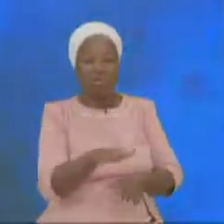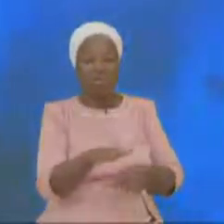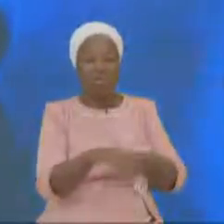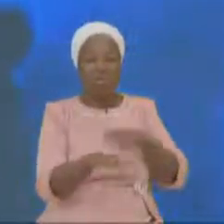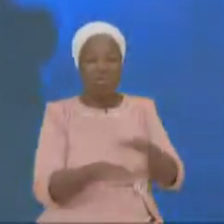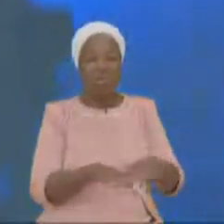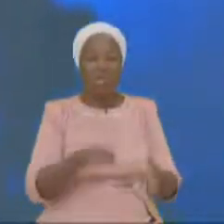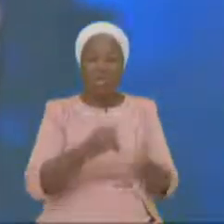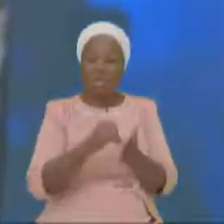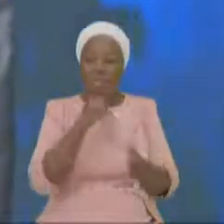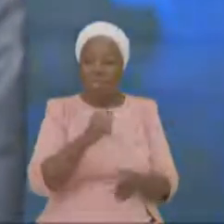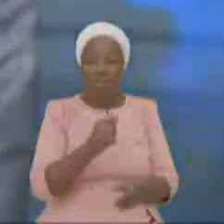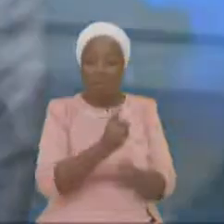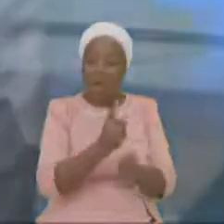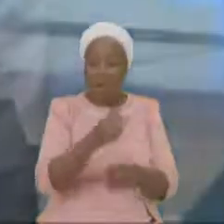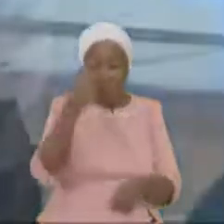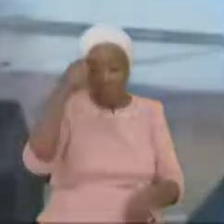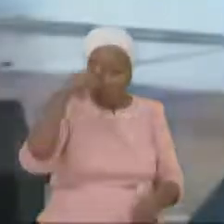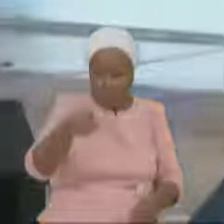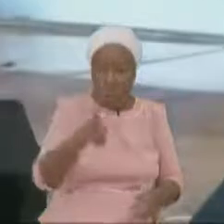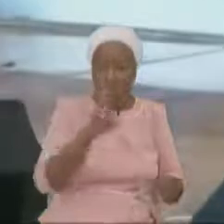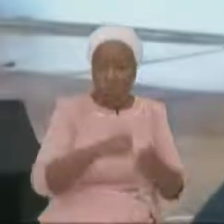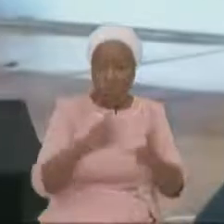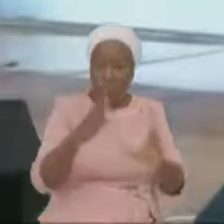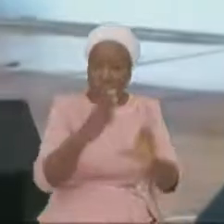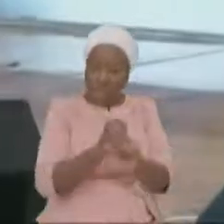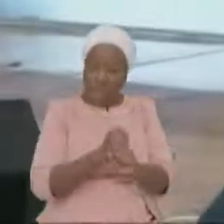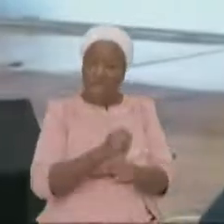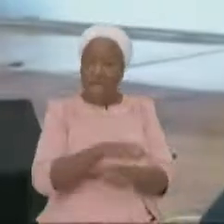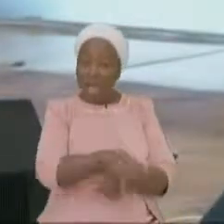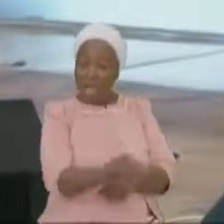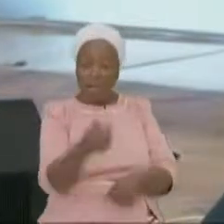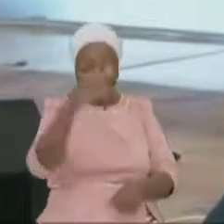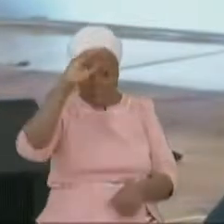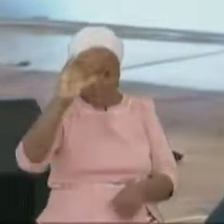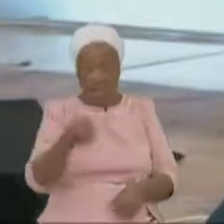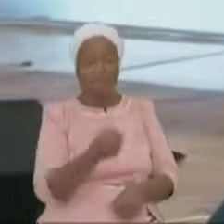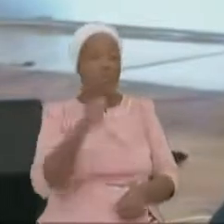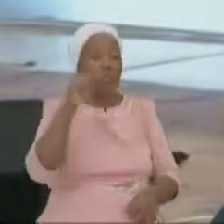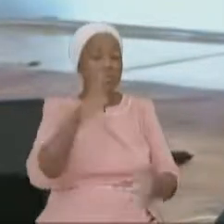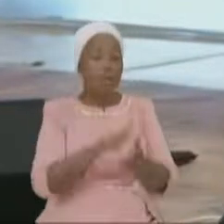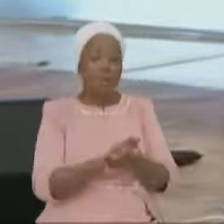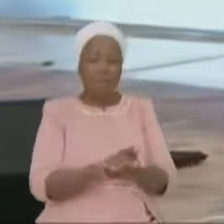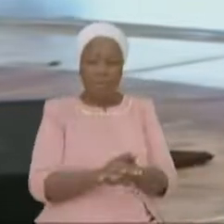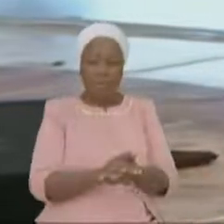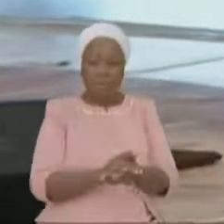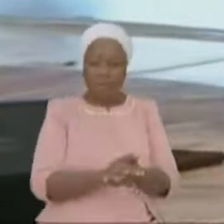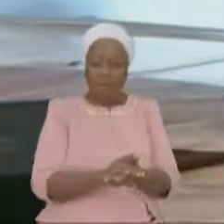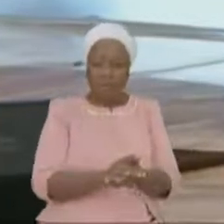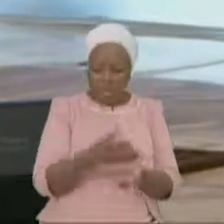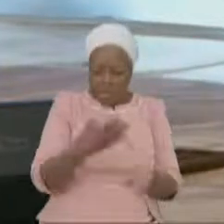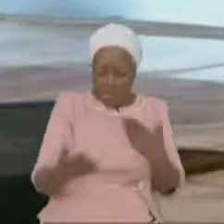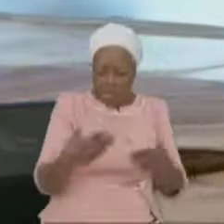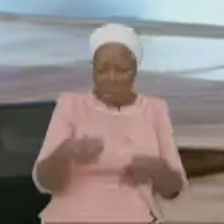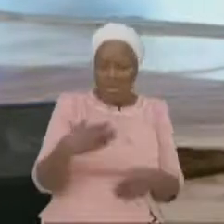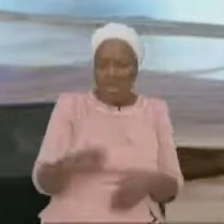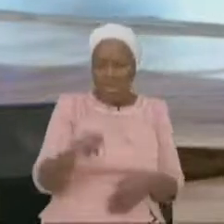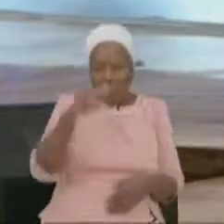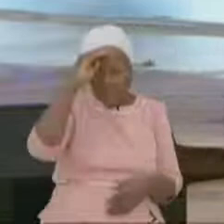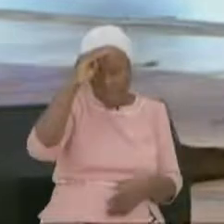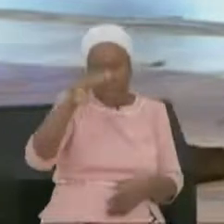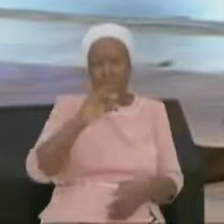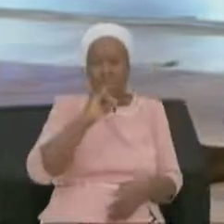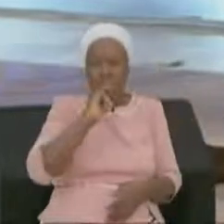not right for you to take another man's wife, whether the man is Philip,